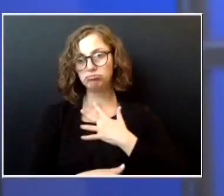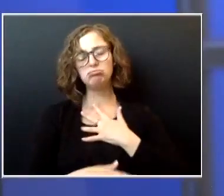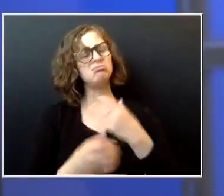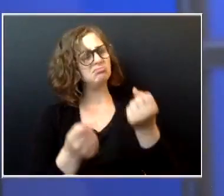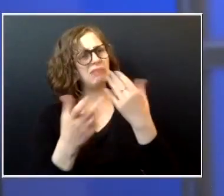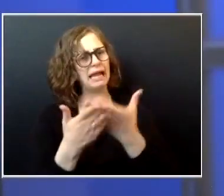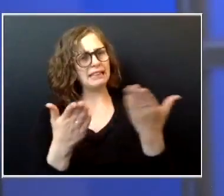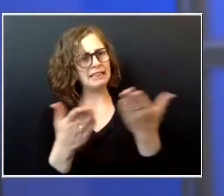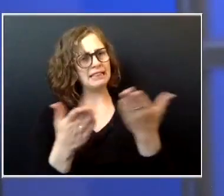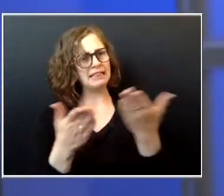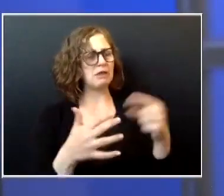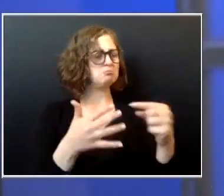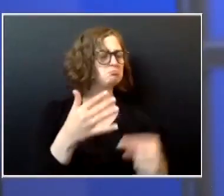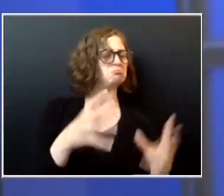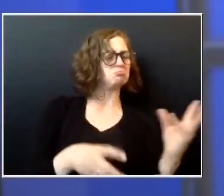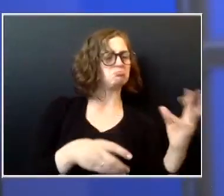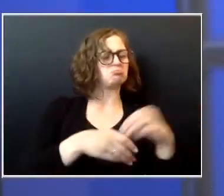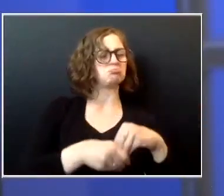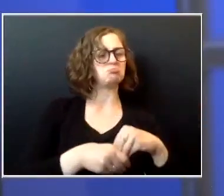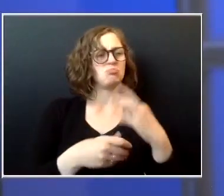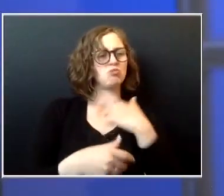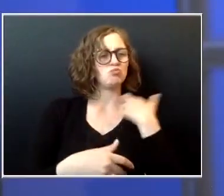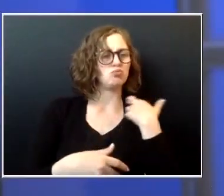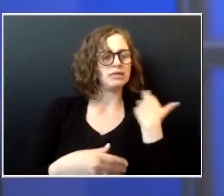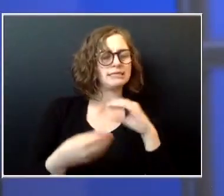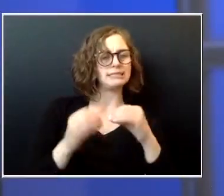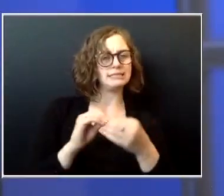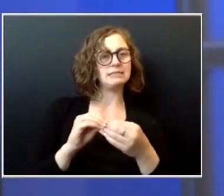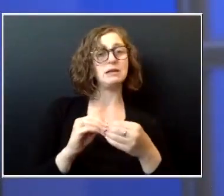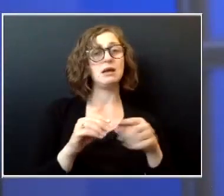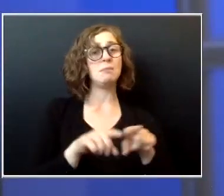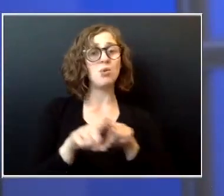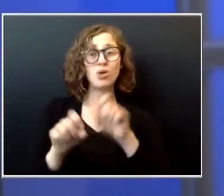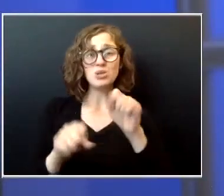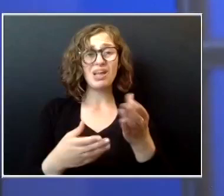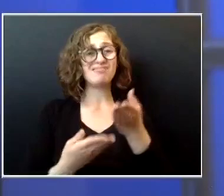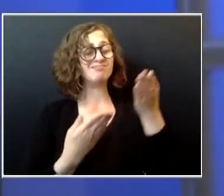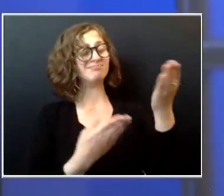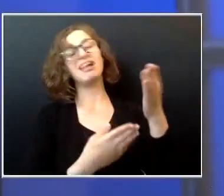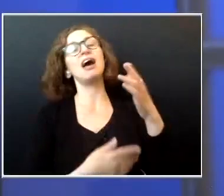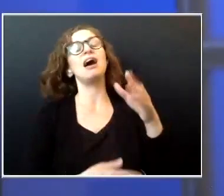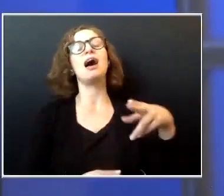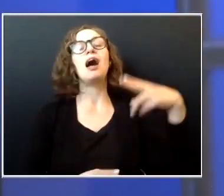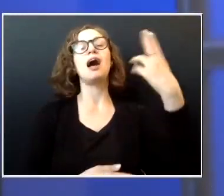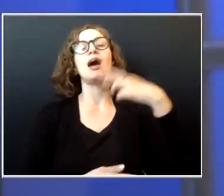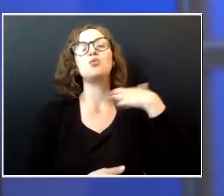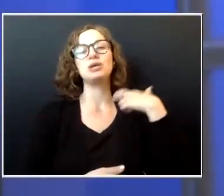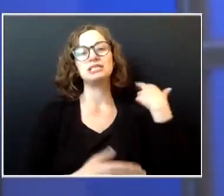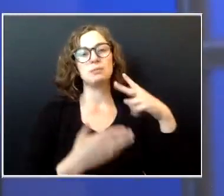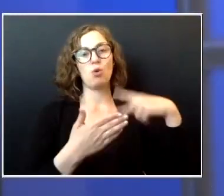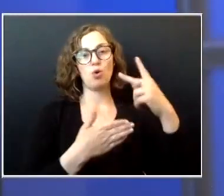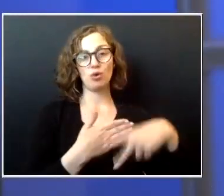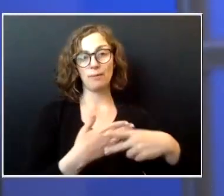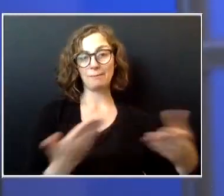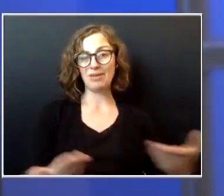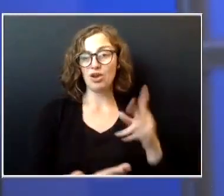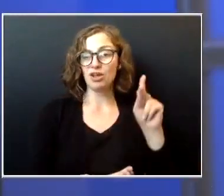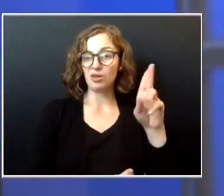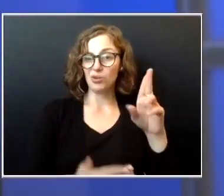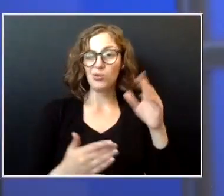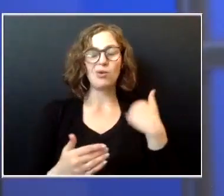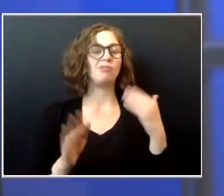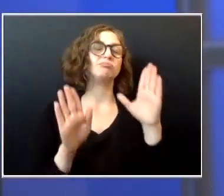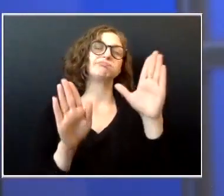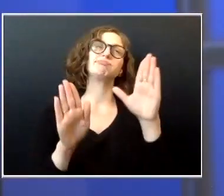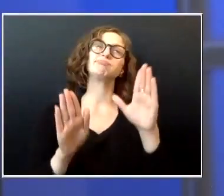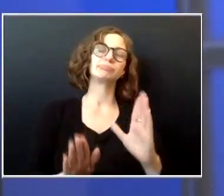recommend you to a high-risk program if they're not certain. At KU, we have a wonderful high-risk program. So if you have a strong